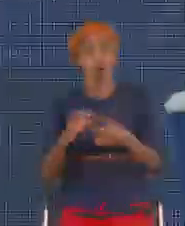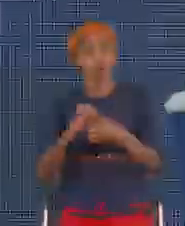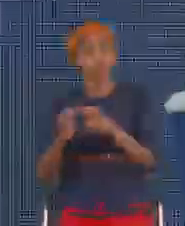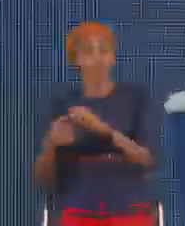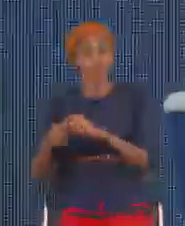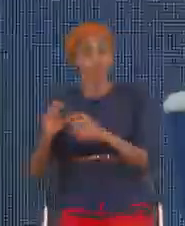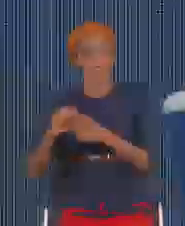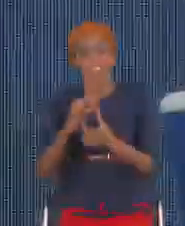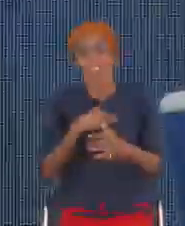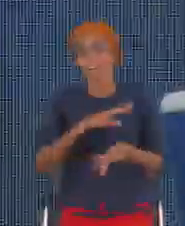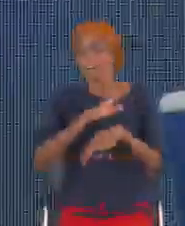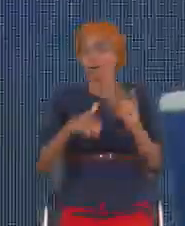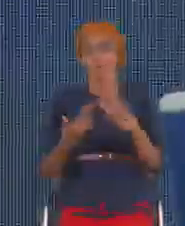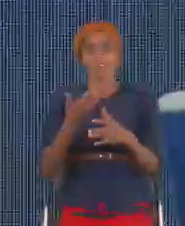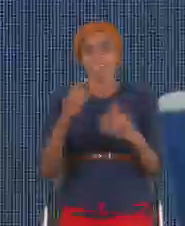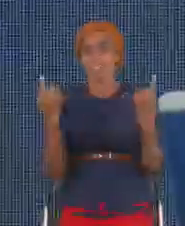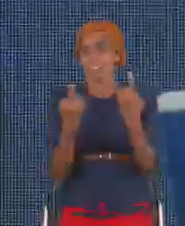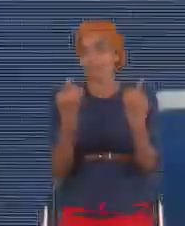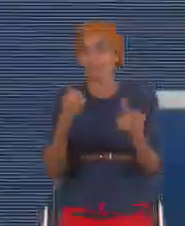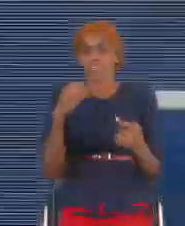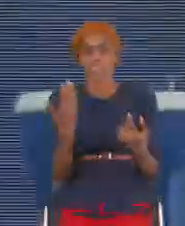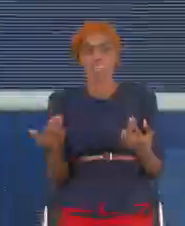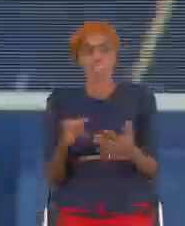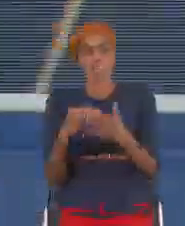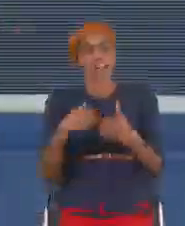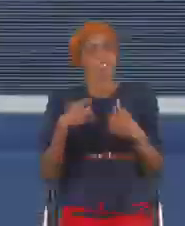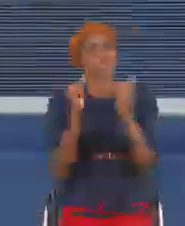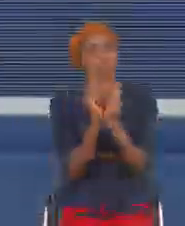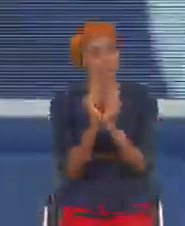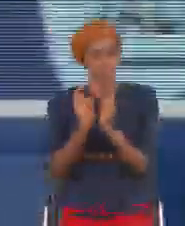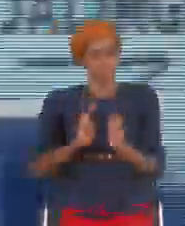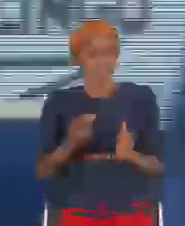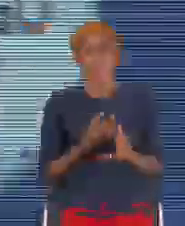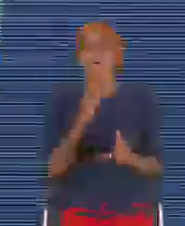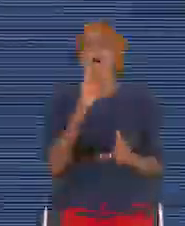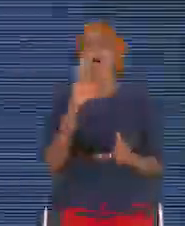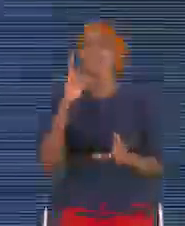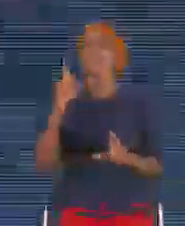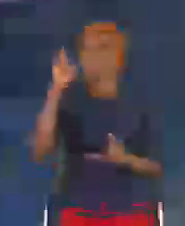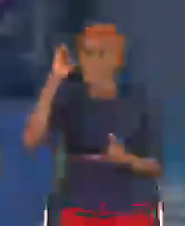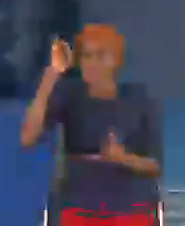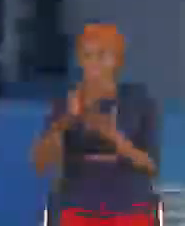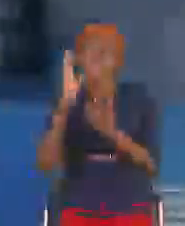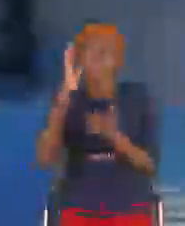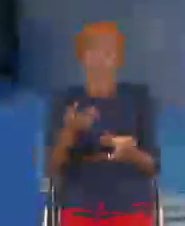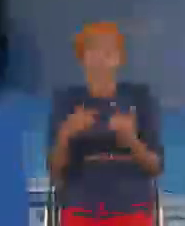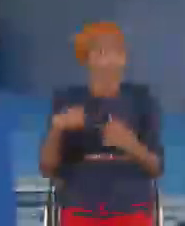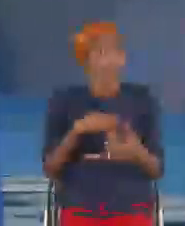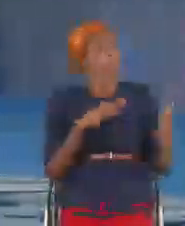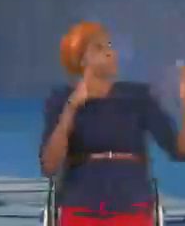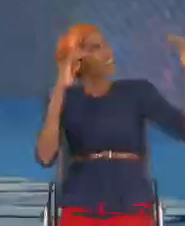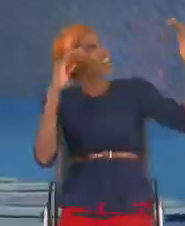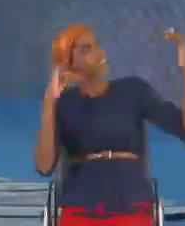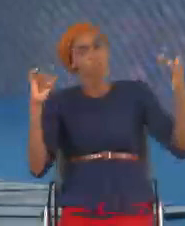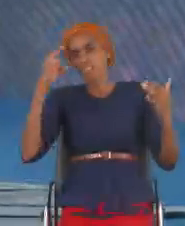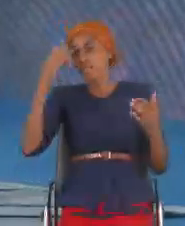the evil things that bind us. Art thou he that shall come?" We've been expecting for years. They